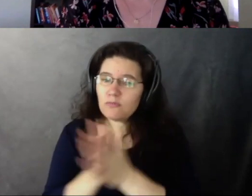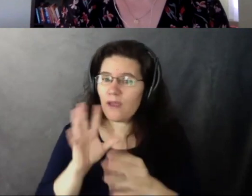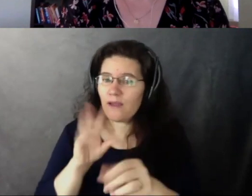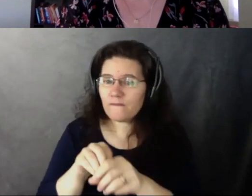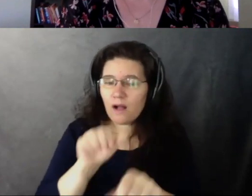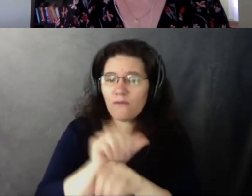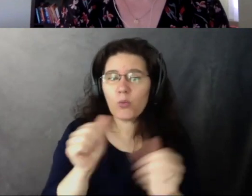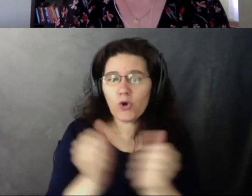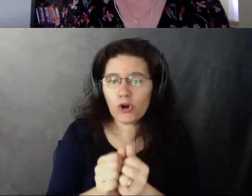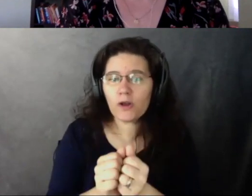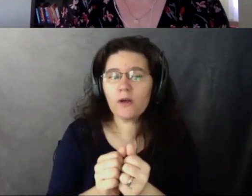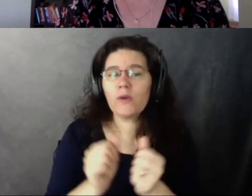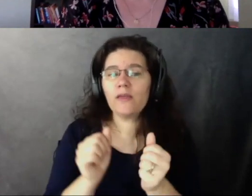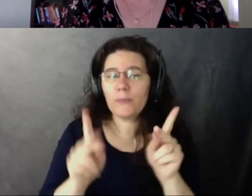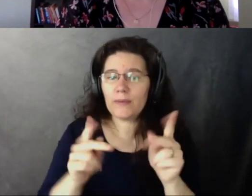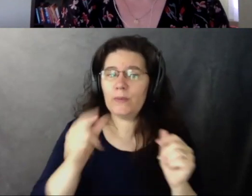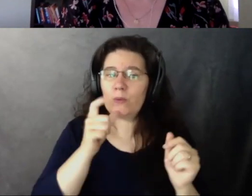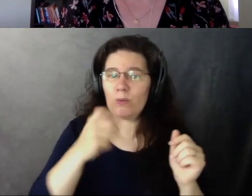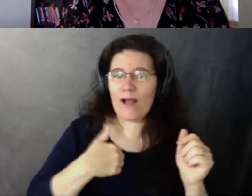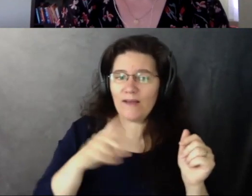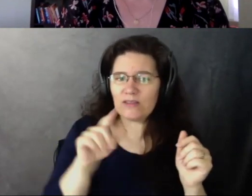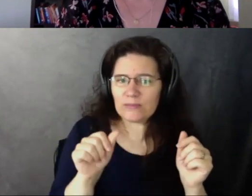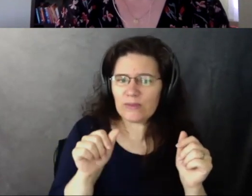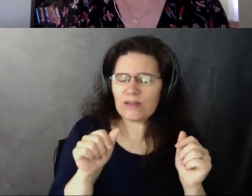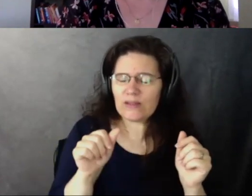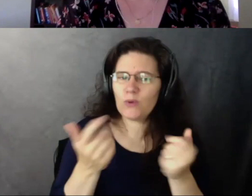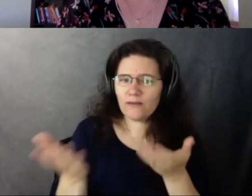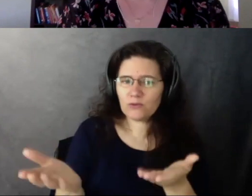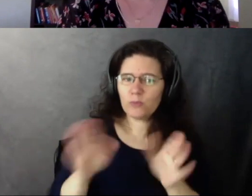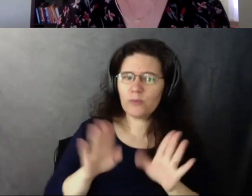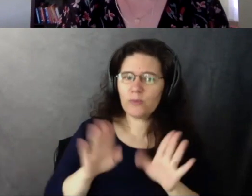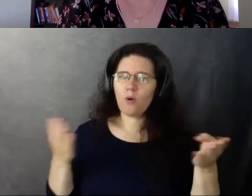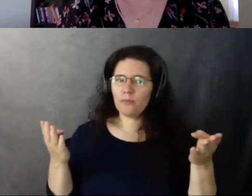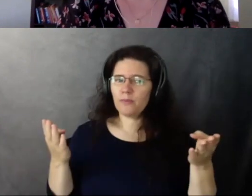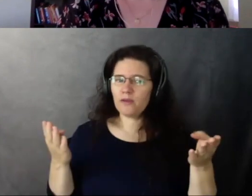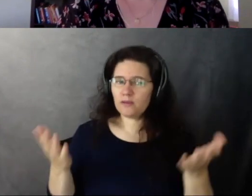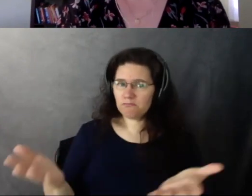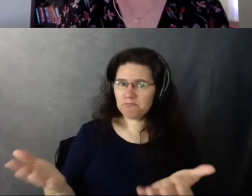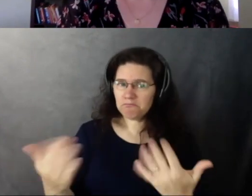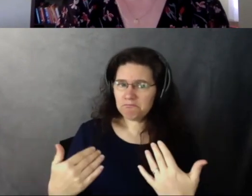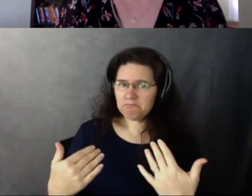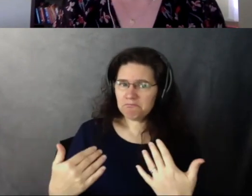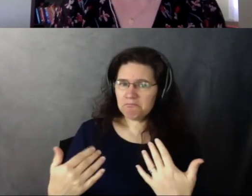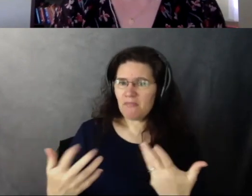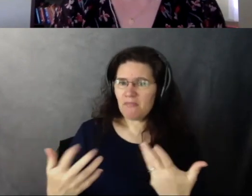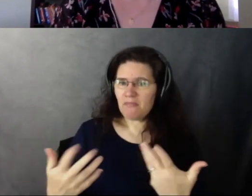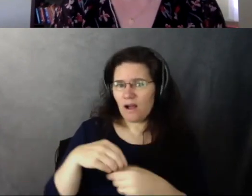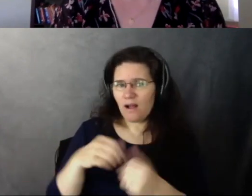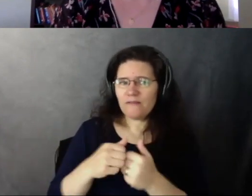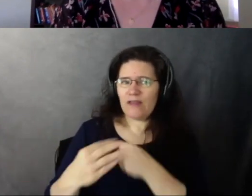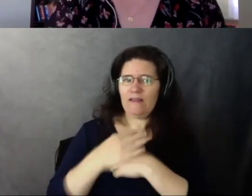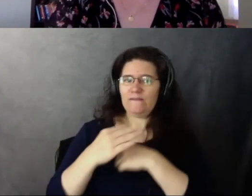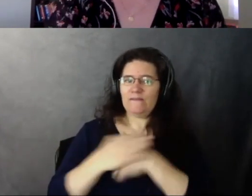let them to come to you and let them to, participate in your projects. Yeah.